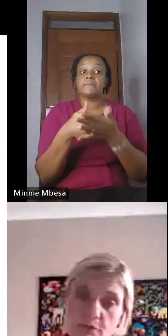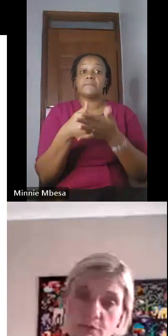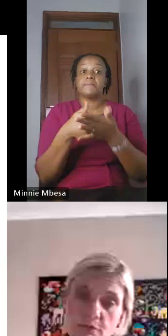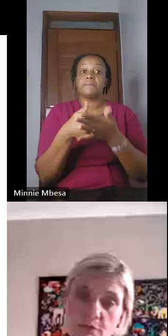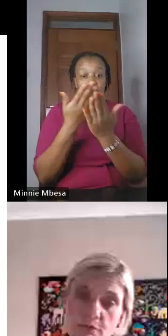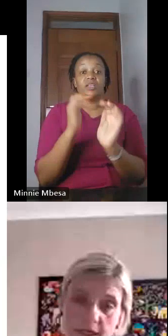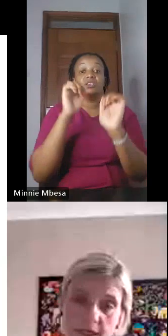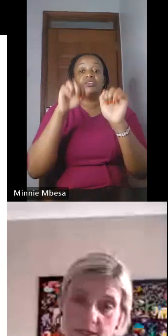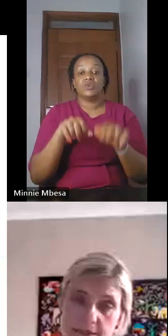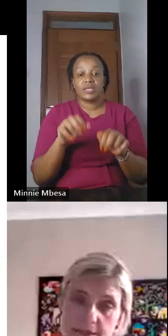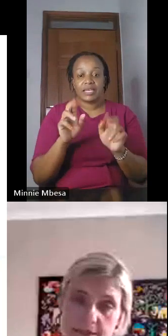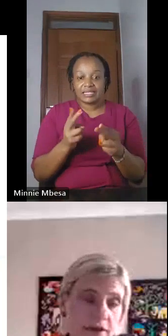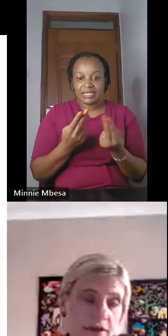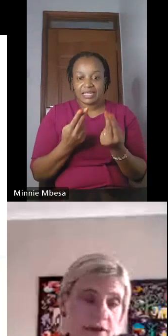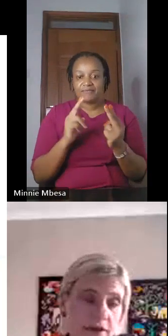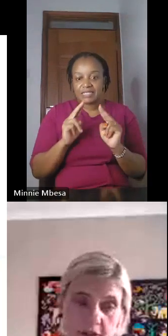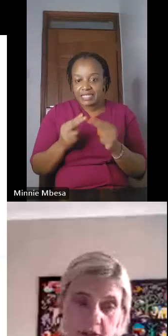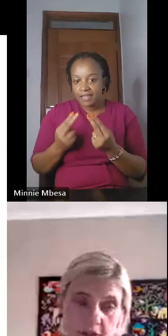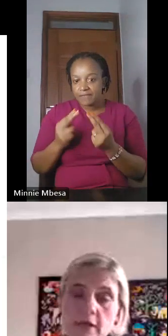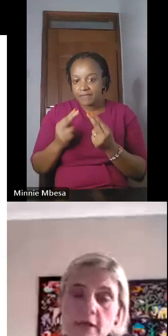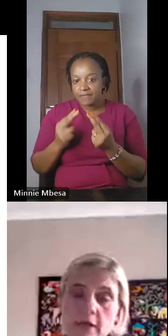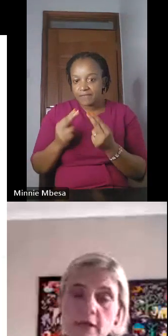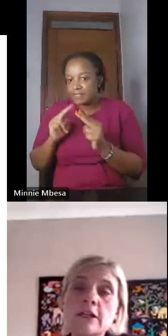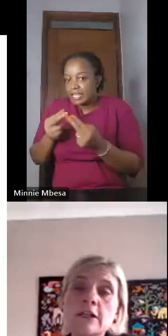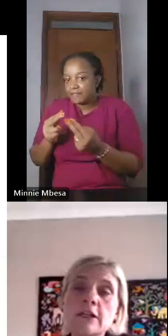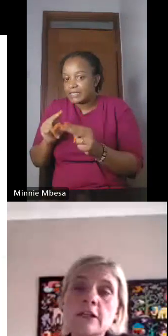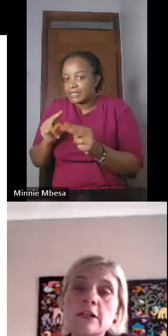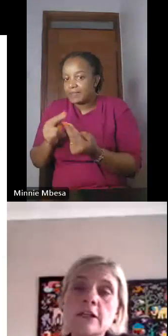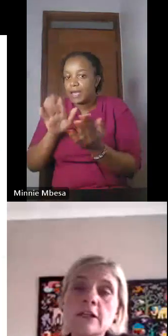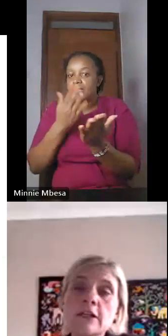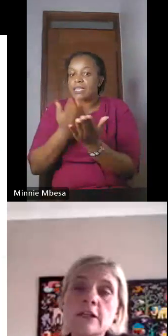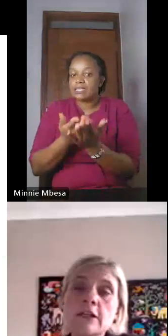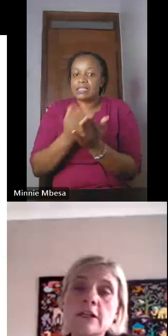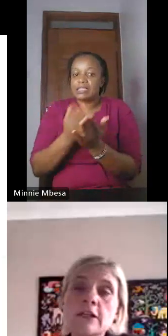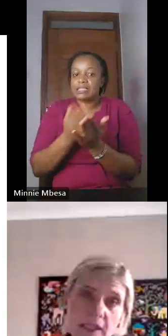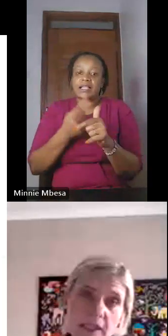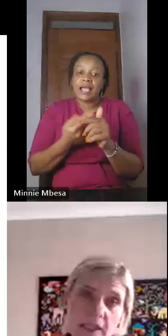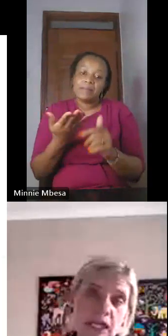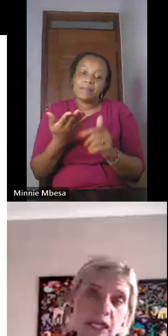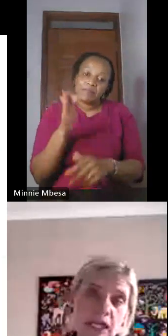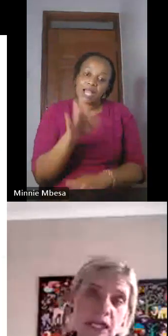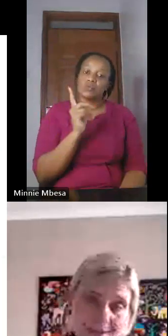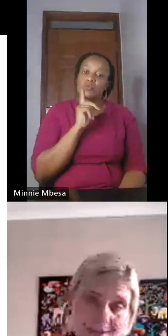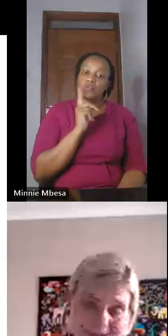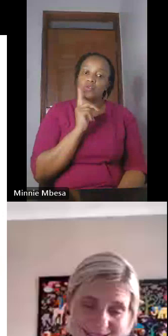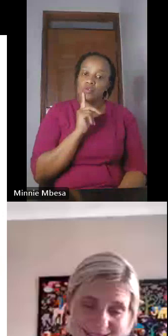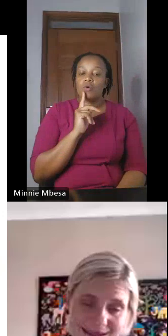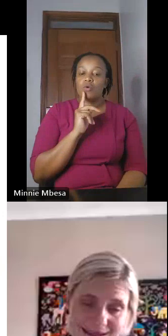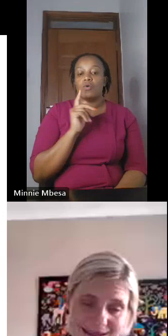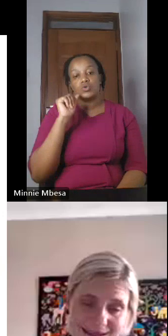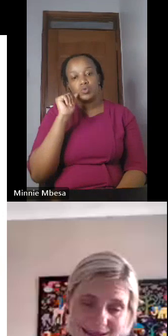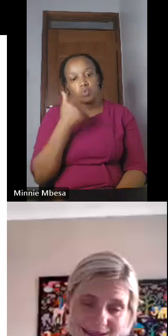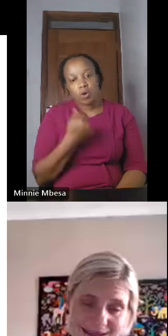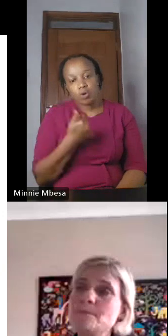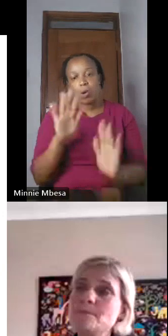back to it tomorrow or the next day or this afternoon. You do not have to complete the application in one